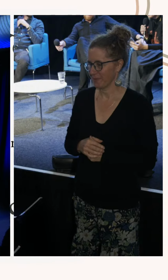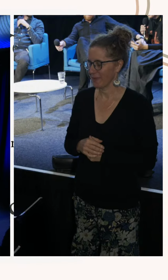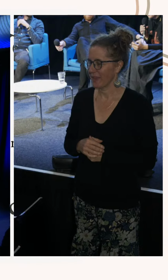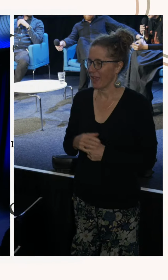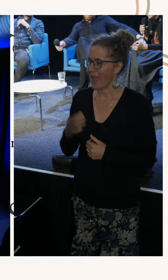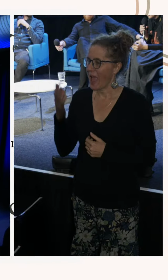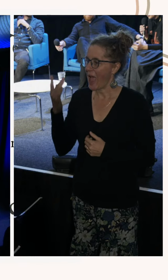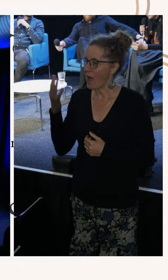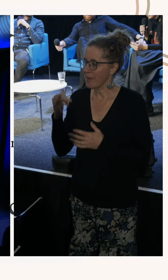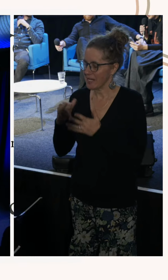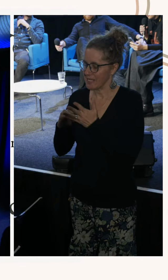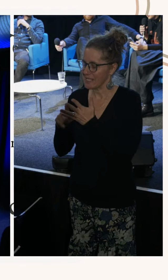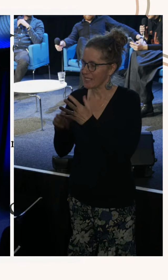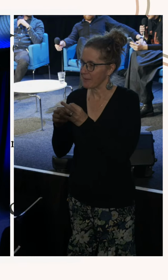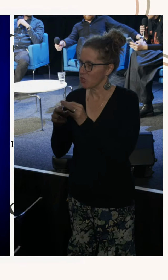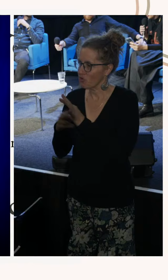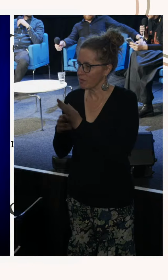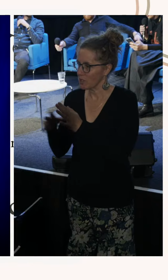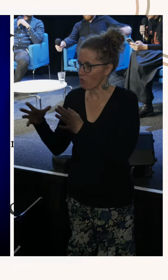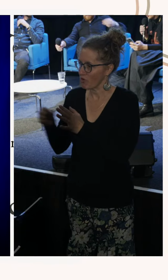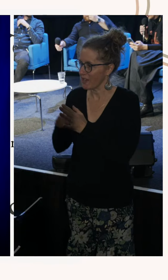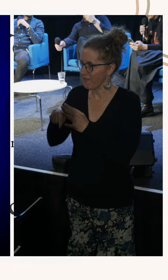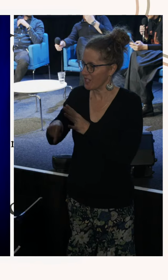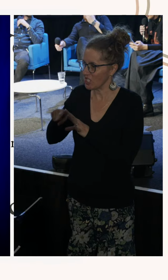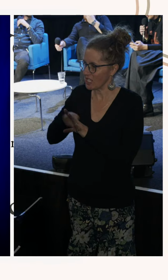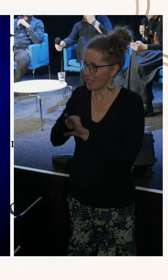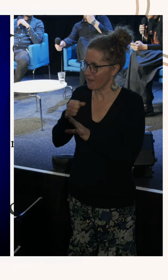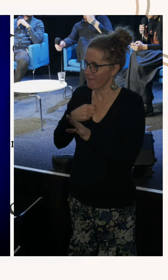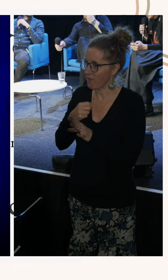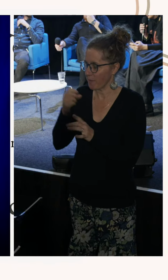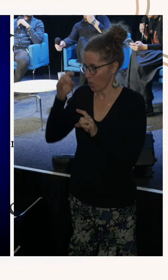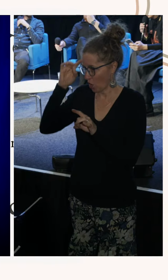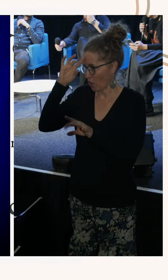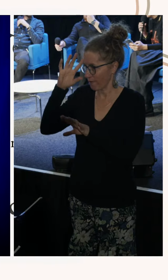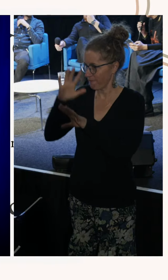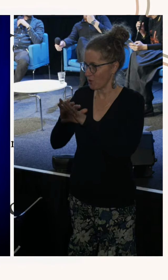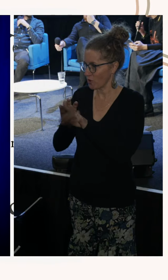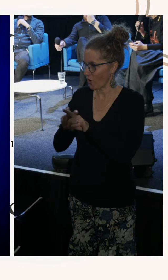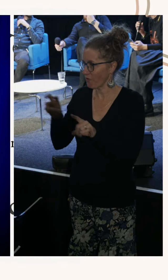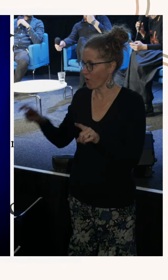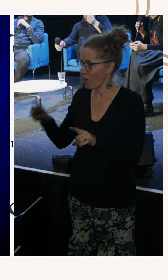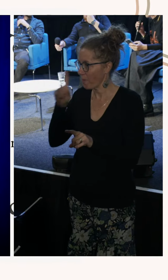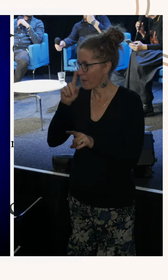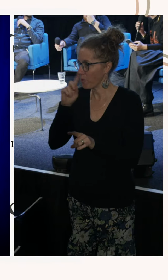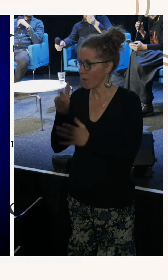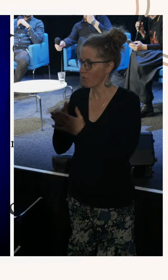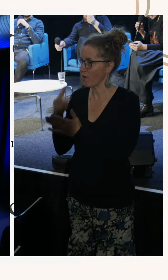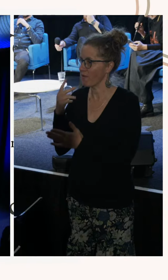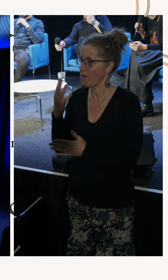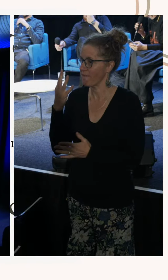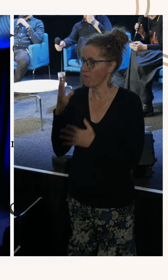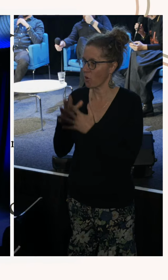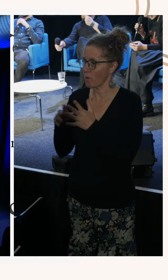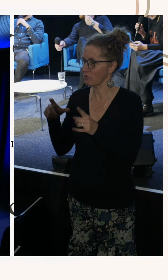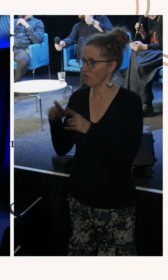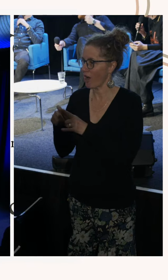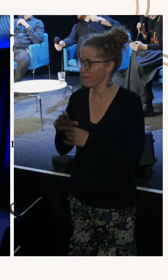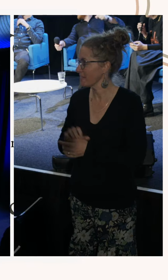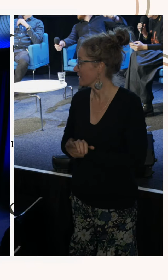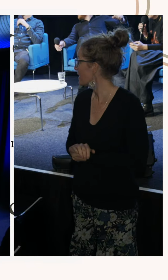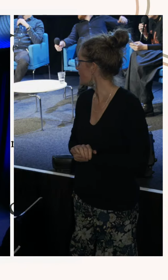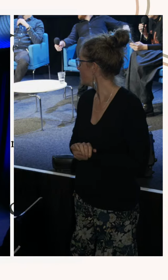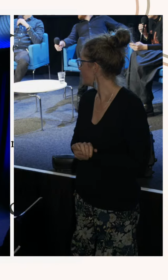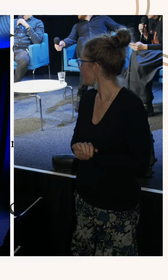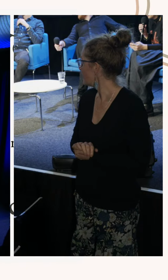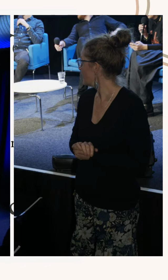many subscriptions have we received this year from confused off-road enthusiasts who think that we review four-wheel drives? I tell you what, if you